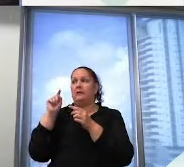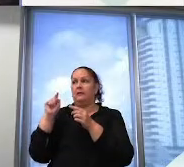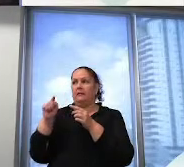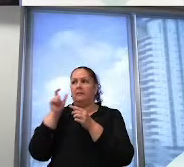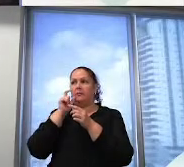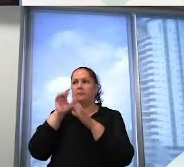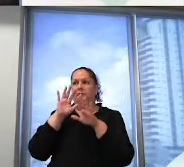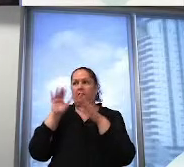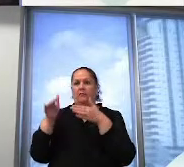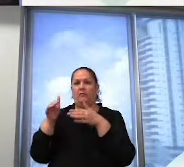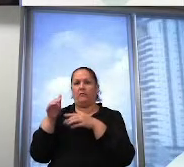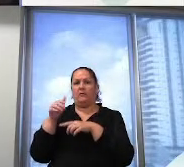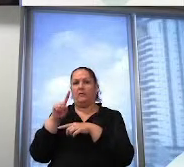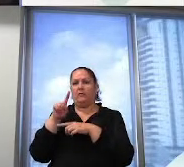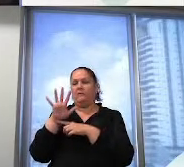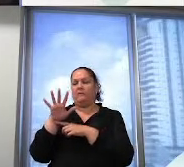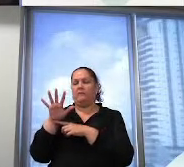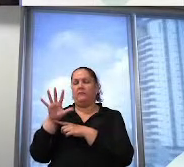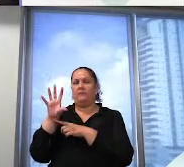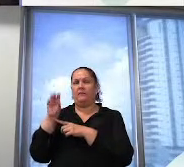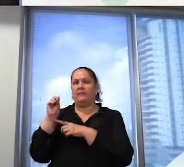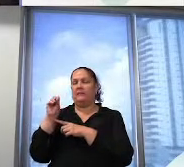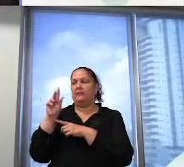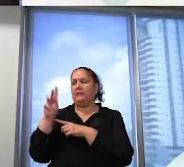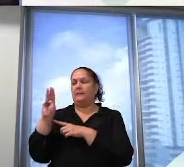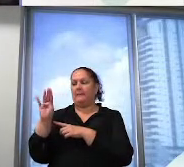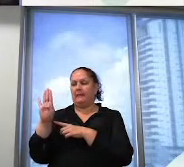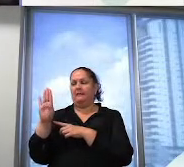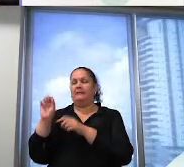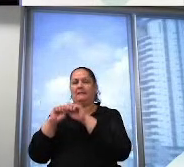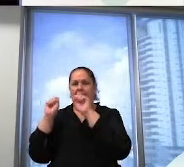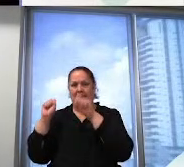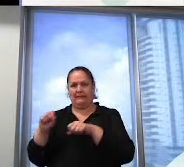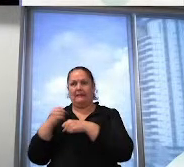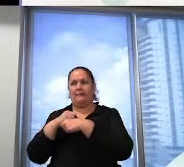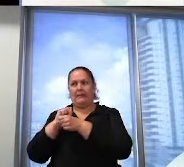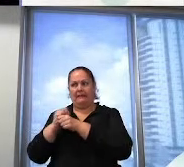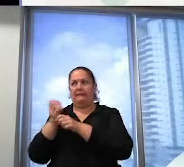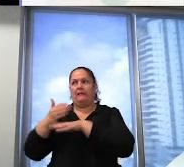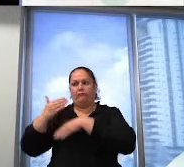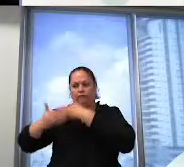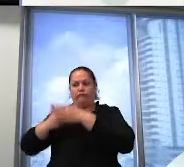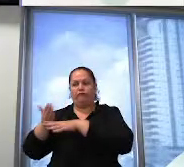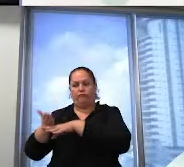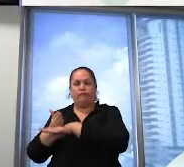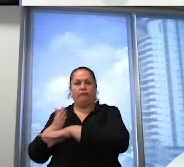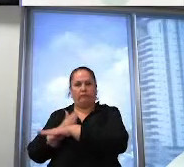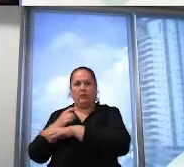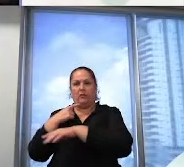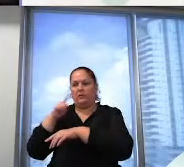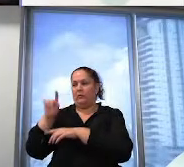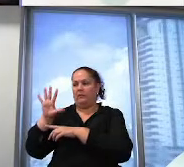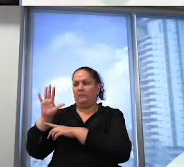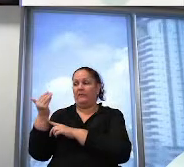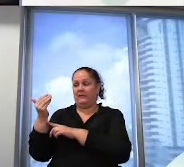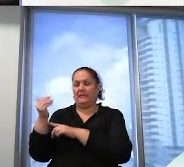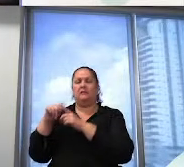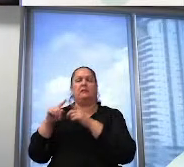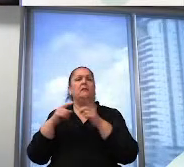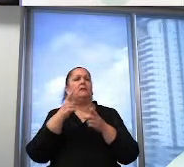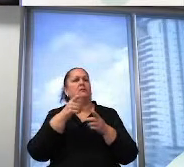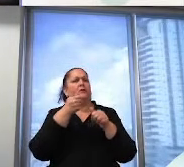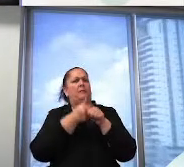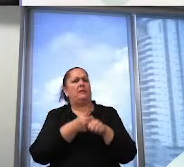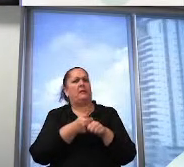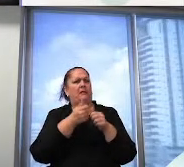was very much focused on the 115 kV system and making that progress that we needed to make on the 115. So where do